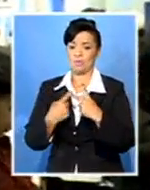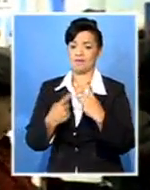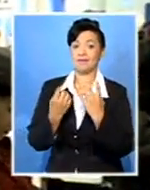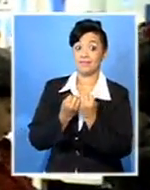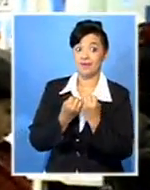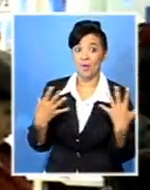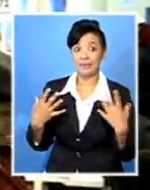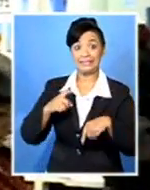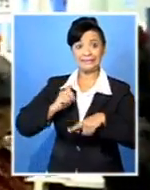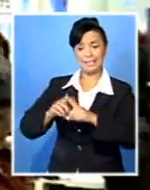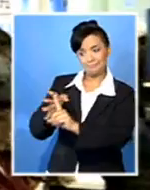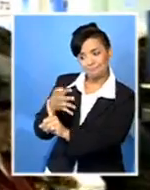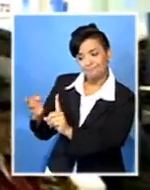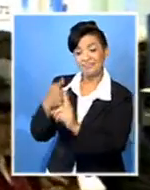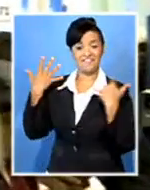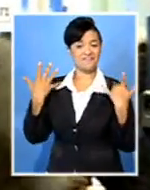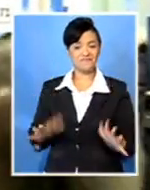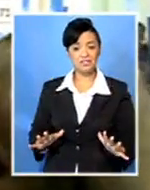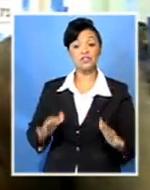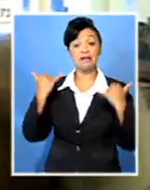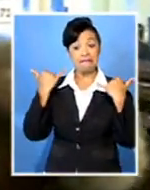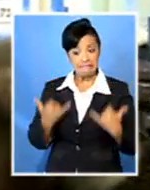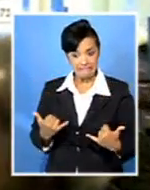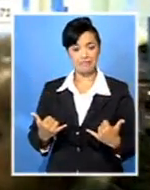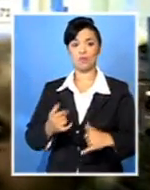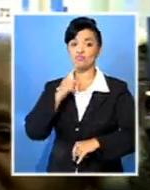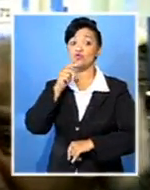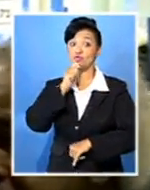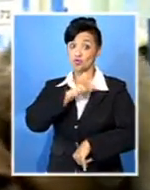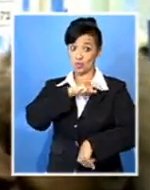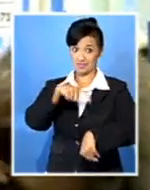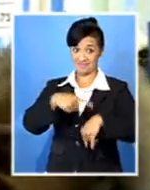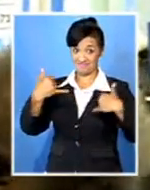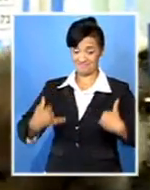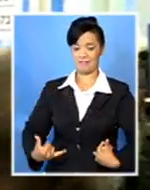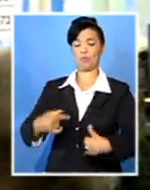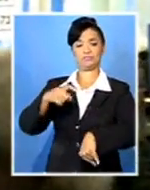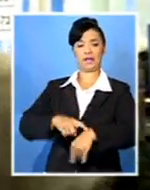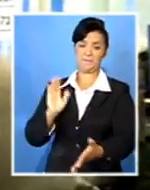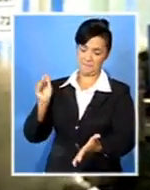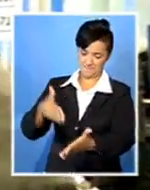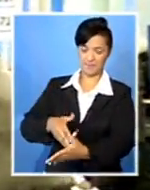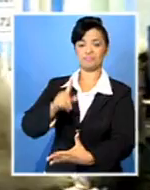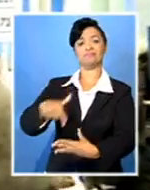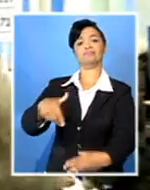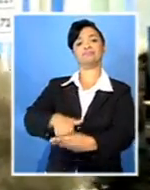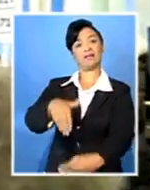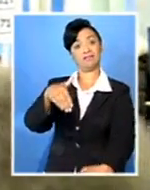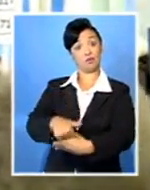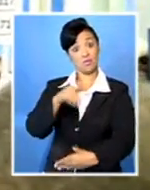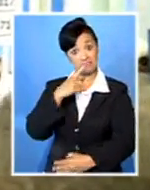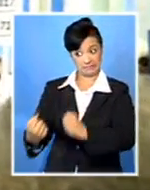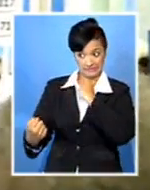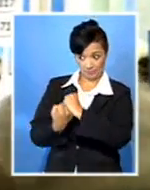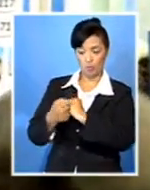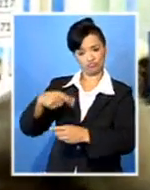time for persuasion has shifted to a time for mobilization. A very, very important part of this election is actually getting people who support you to